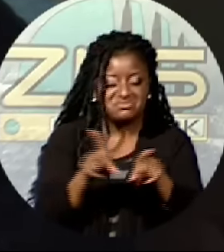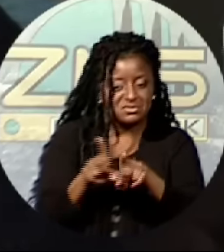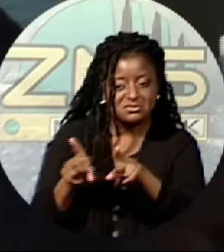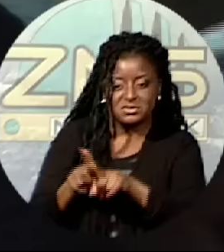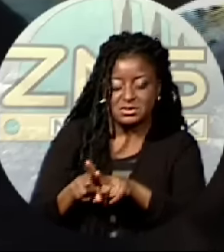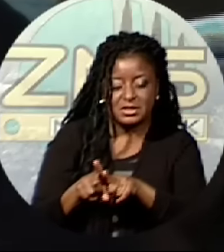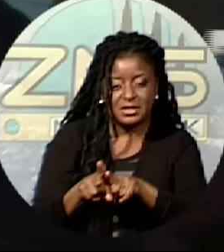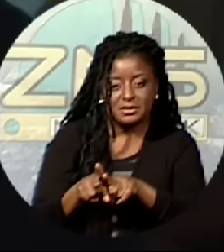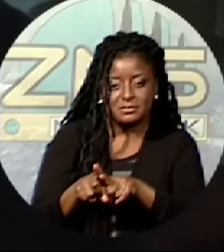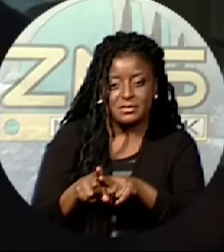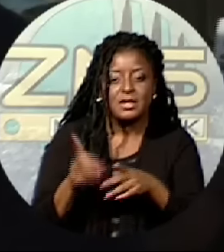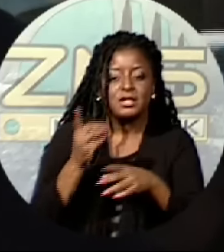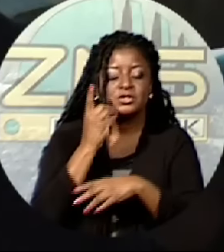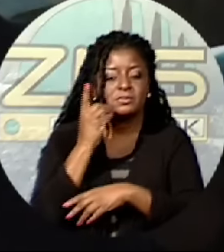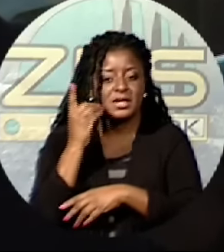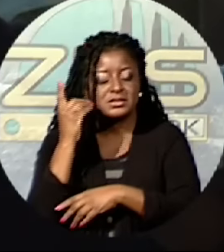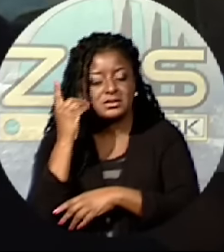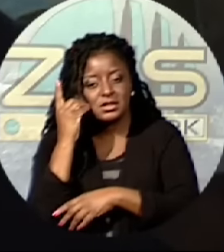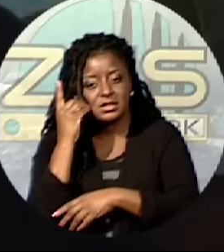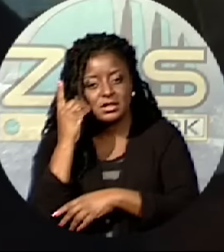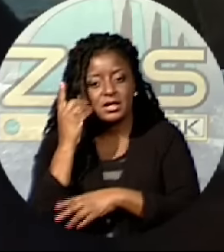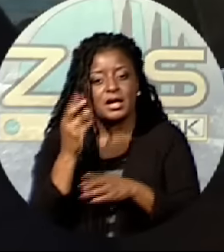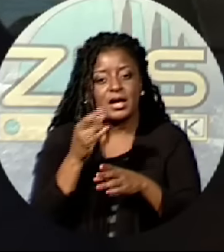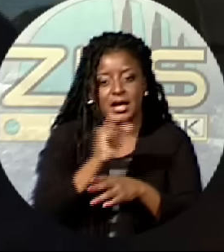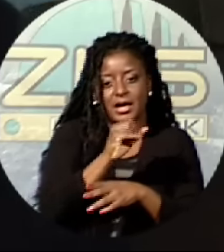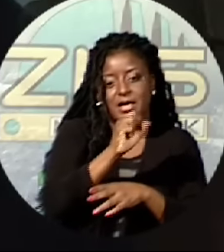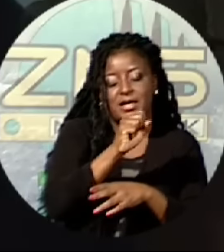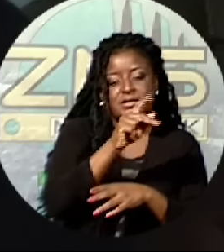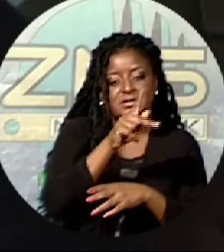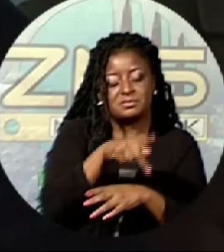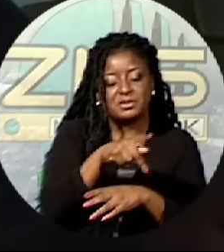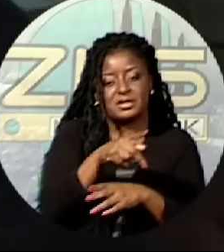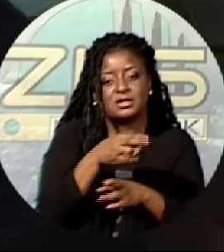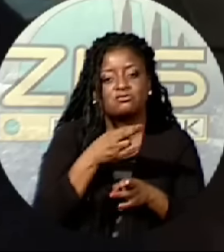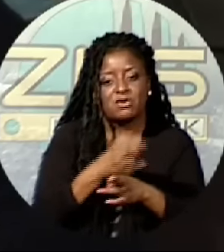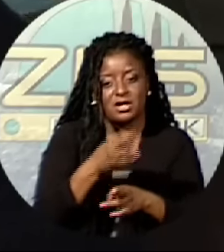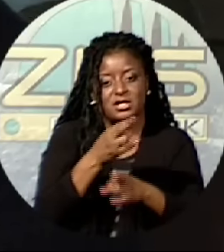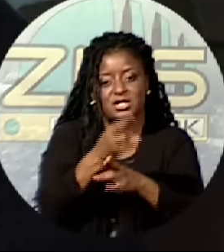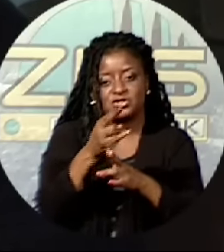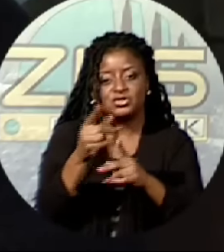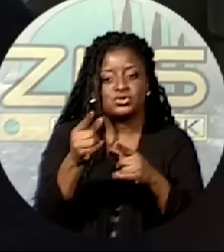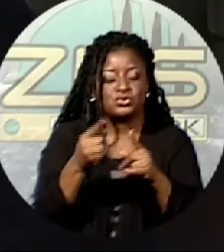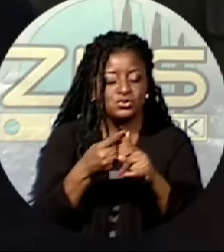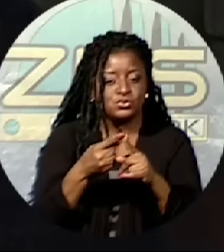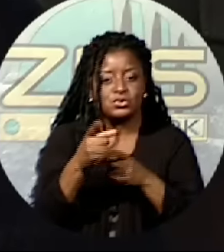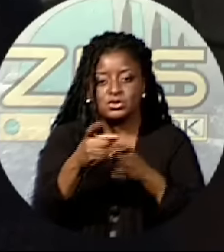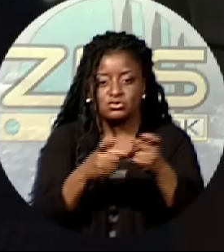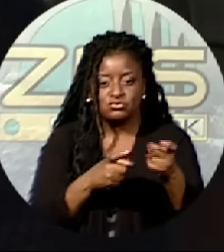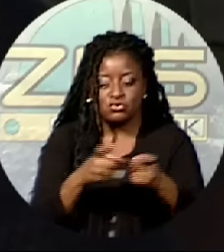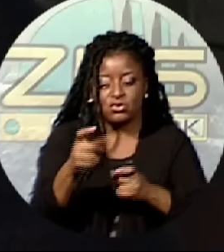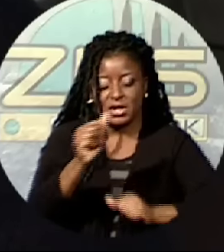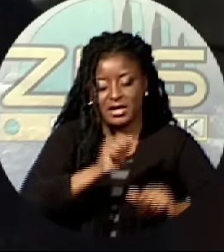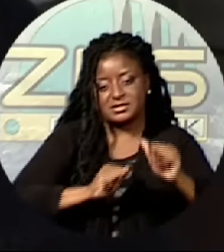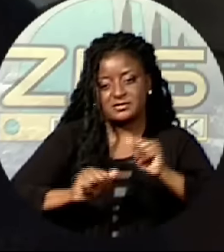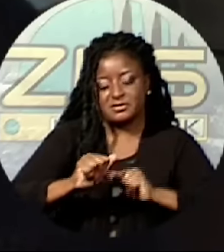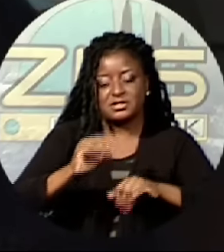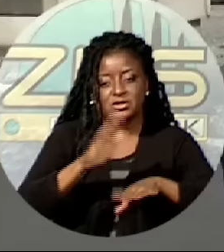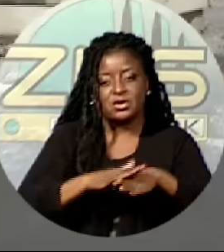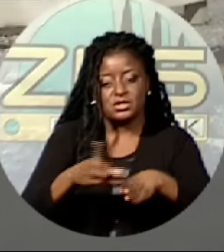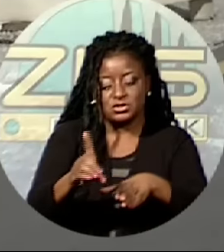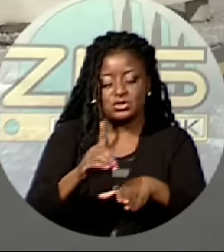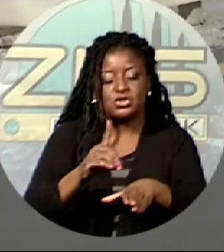version of ISPS regulations which will govern activities on the docking facility and goods that come in and